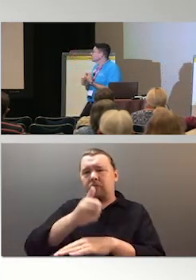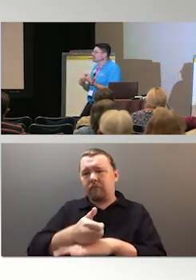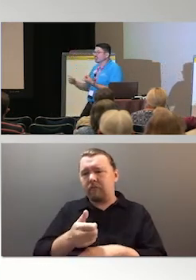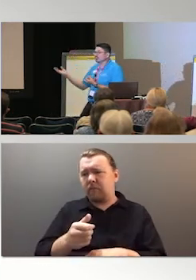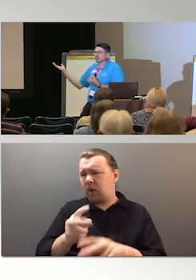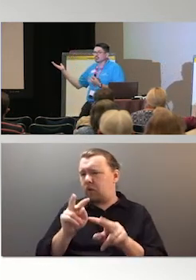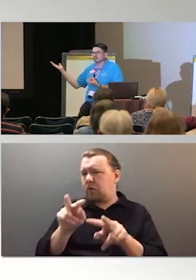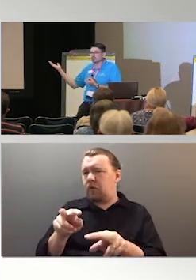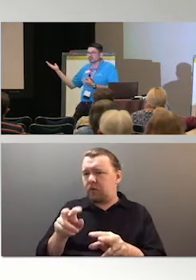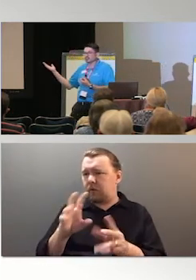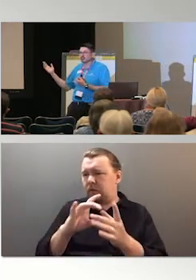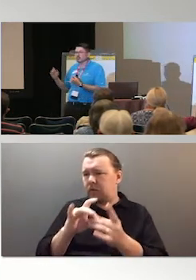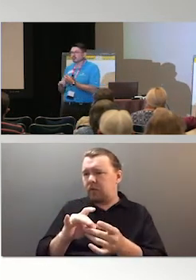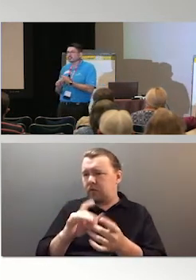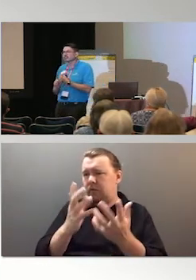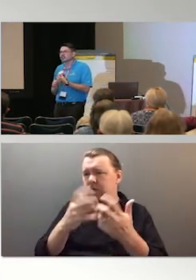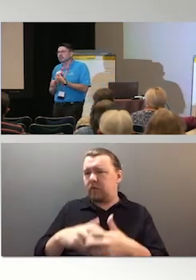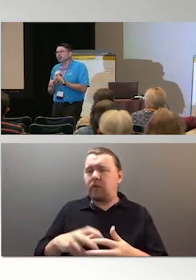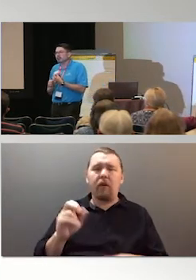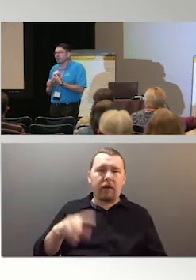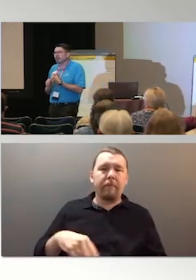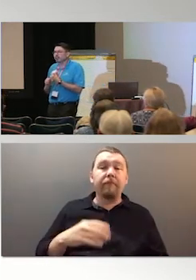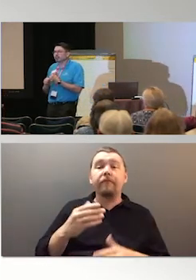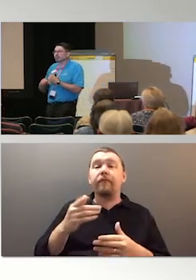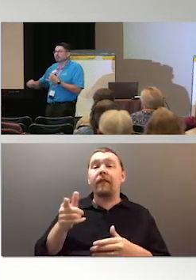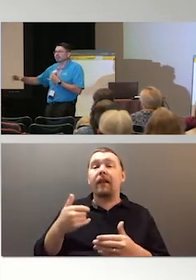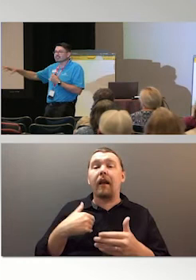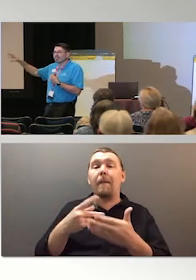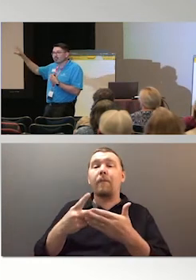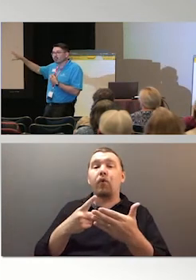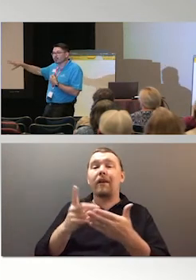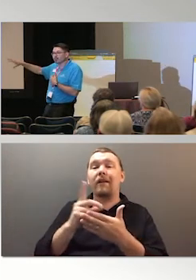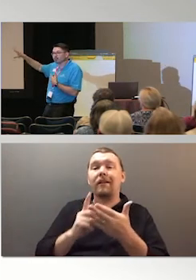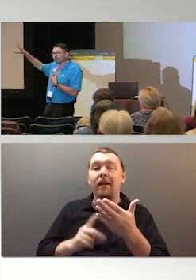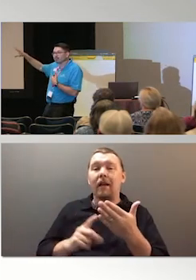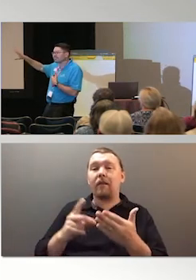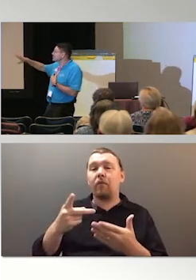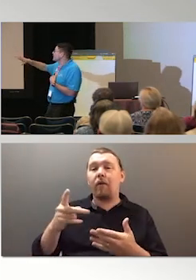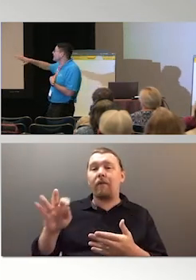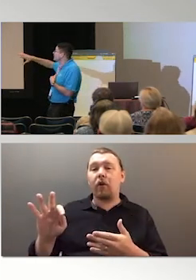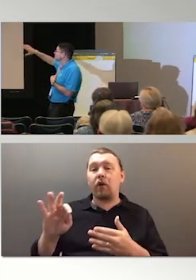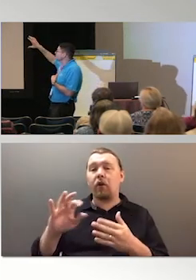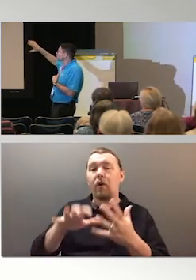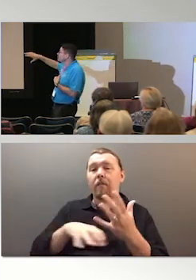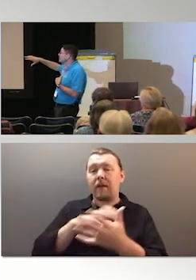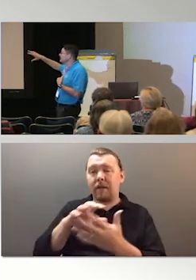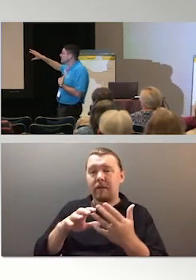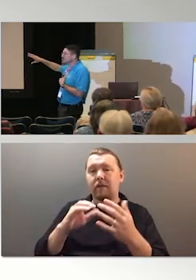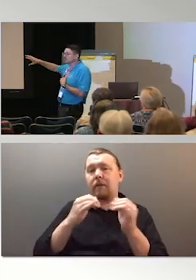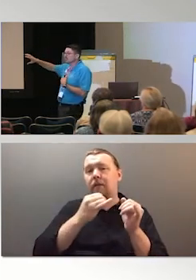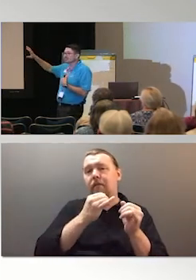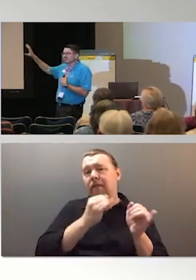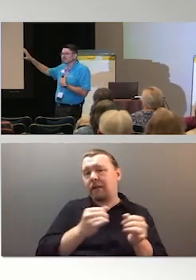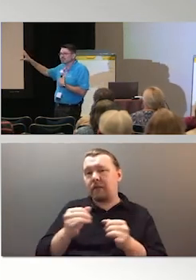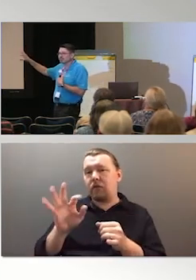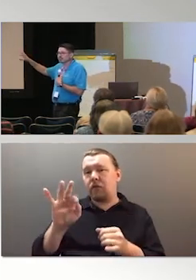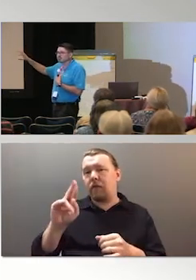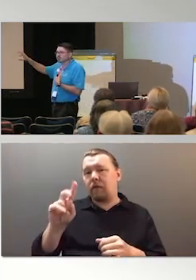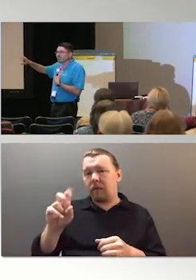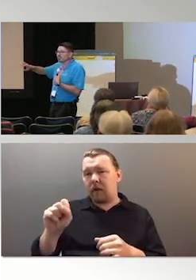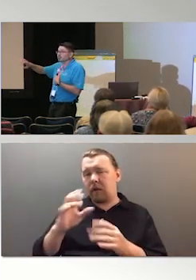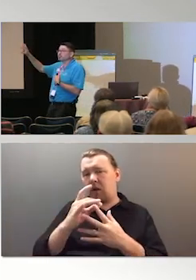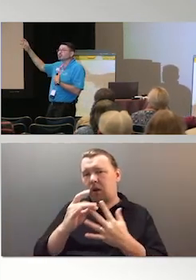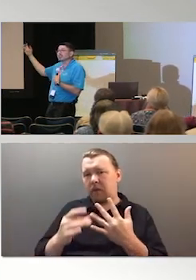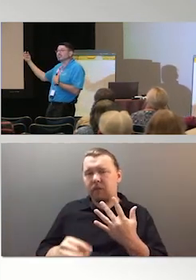oh, look at that. Look at it. It just ties right in perfectly. We have pre-designed portfolio mix. We have individual fund options. We have savings